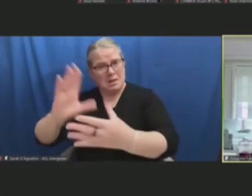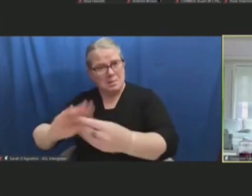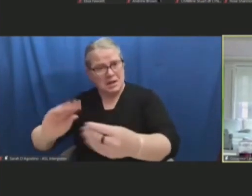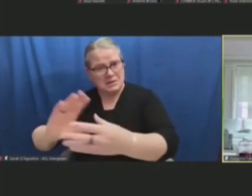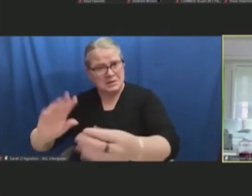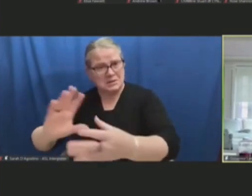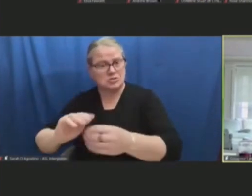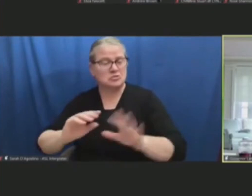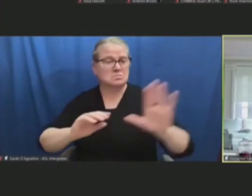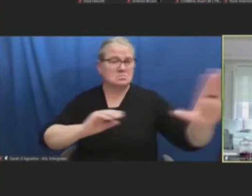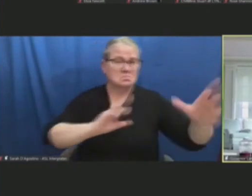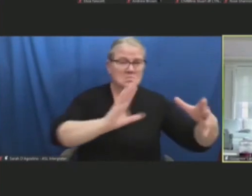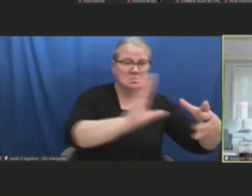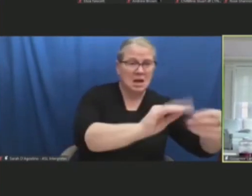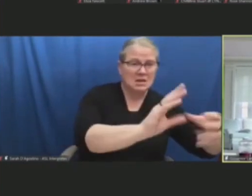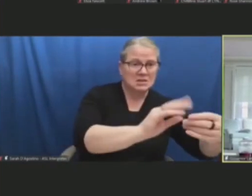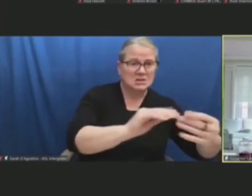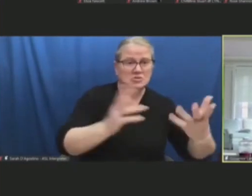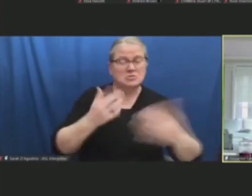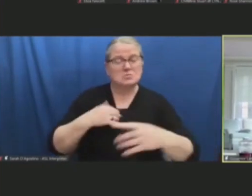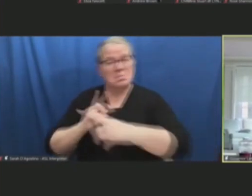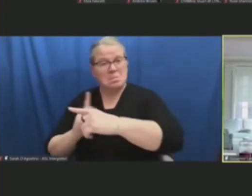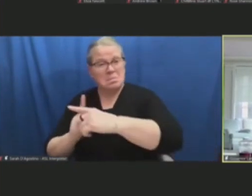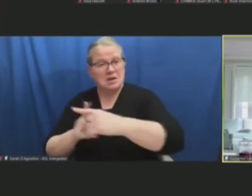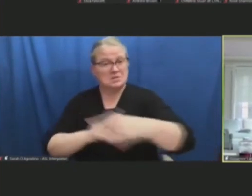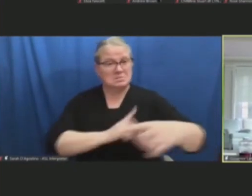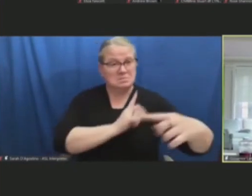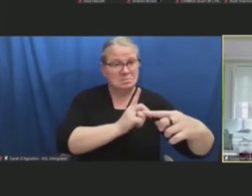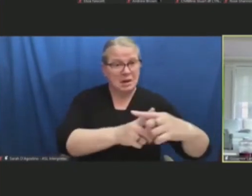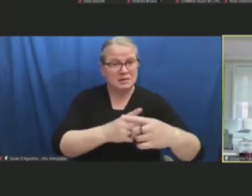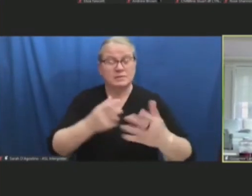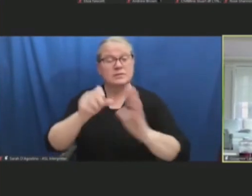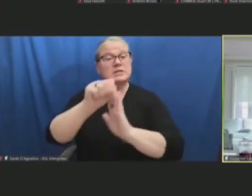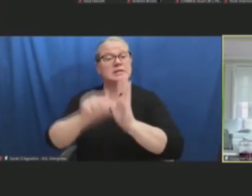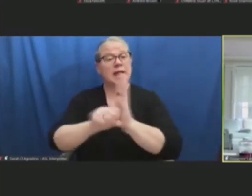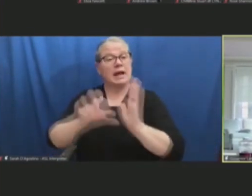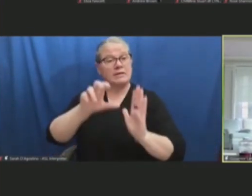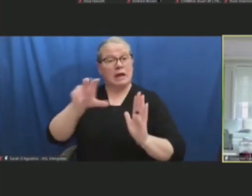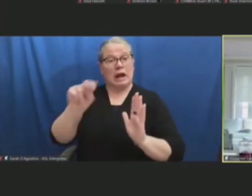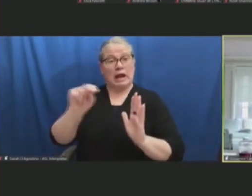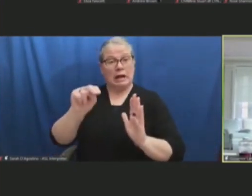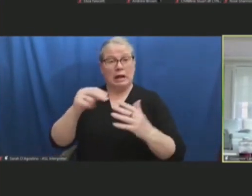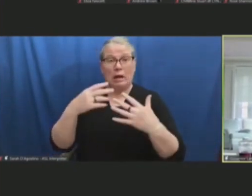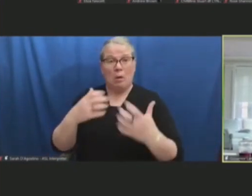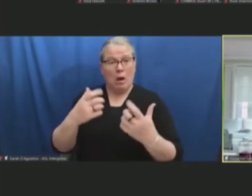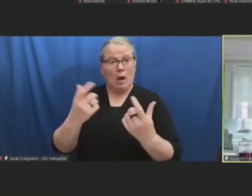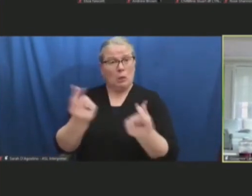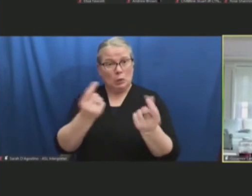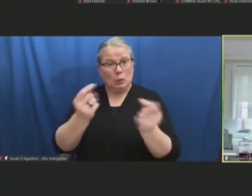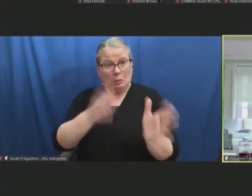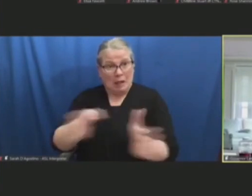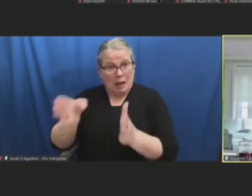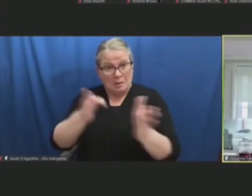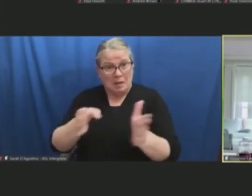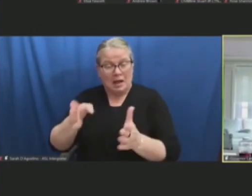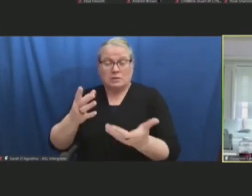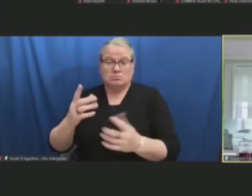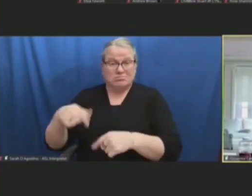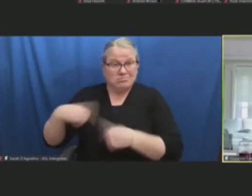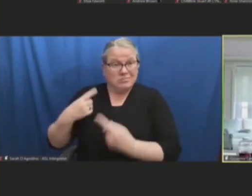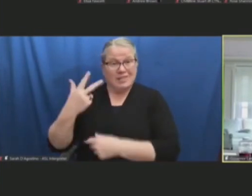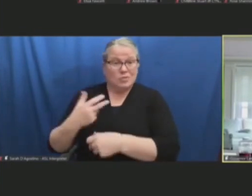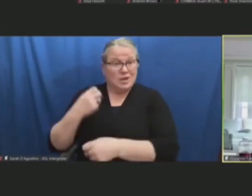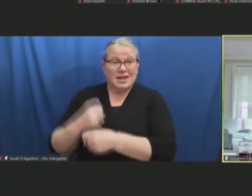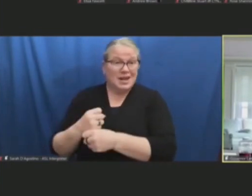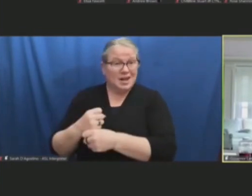state of Connecticut, how, from my point of view, how I think we build on the very positive momentum you've seen for the last 3 years. It doesn't have to be